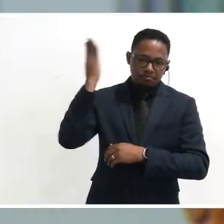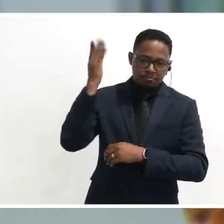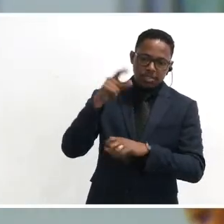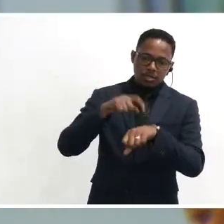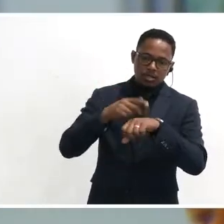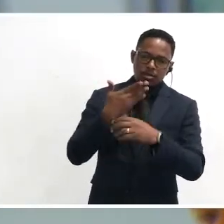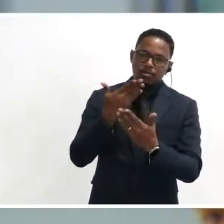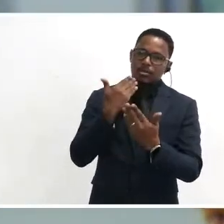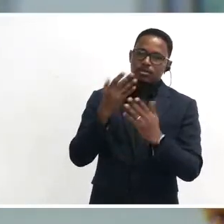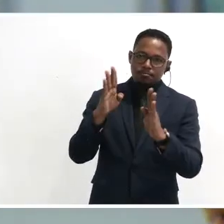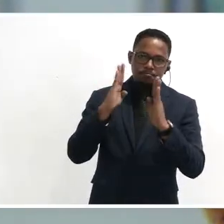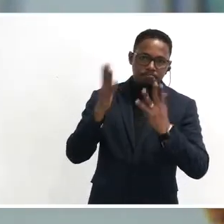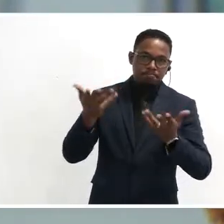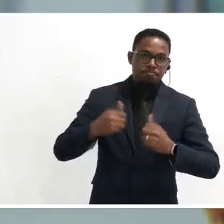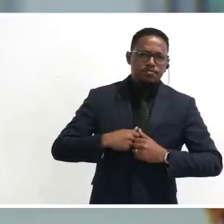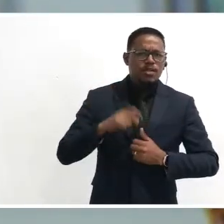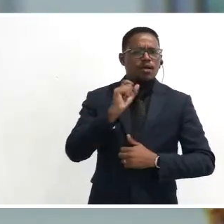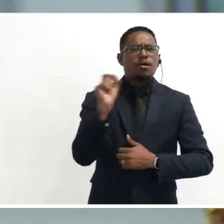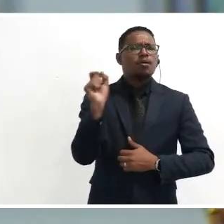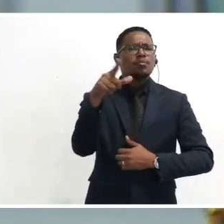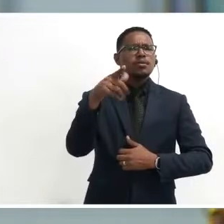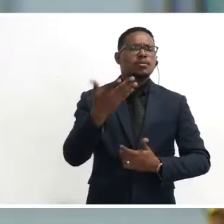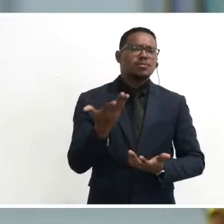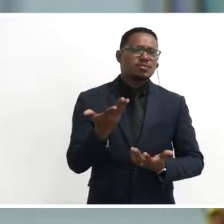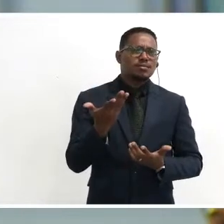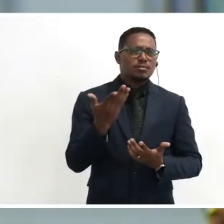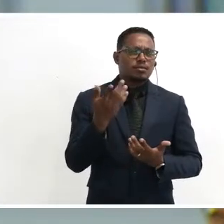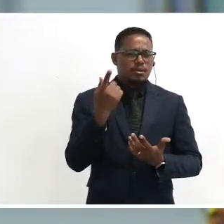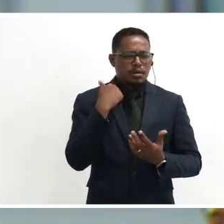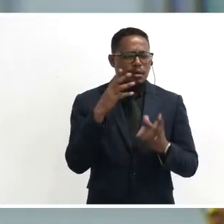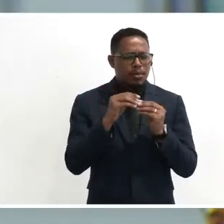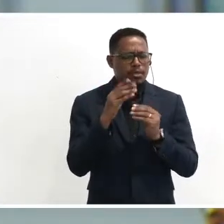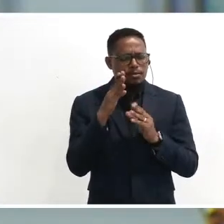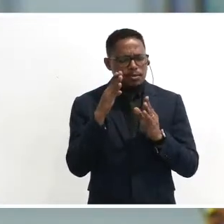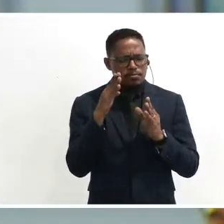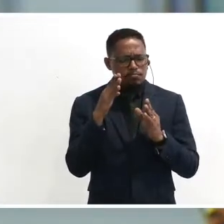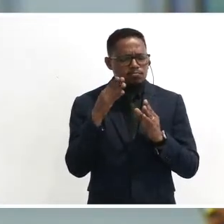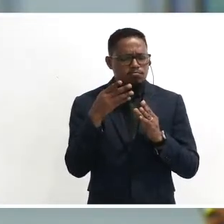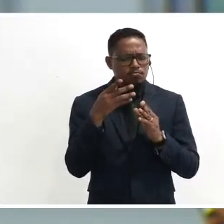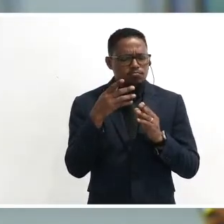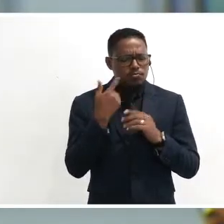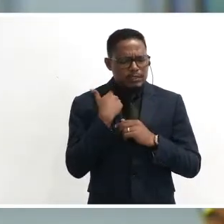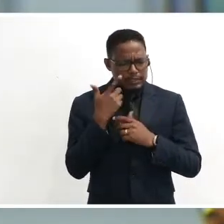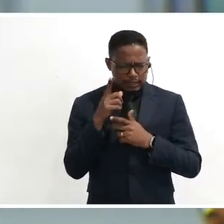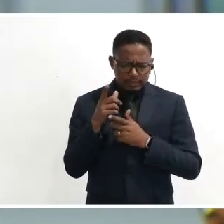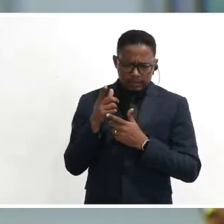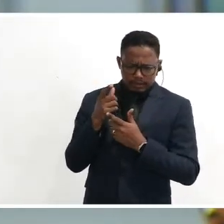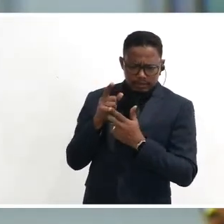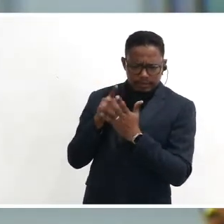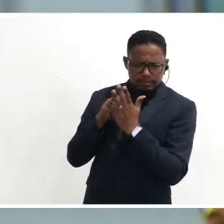question is a bit of a follow-up question. You've mentioned so many different processes in the